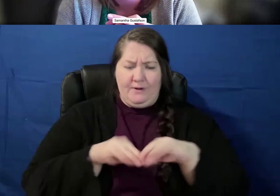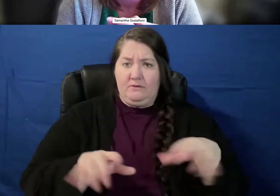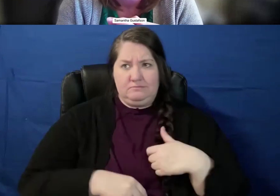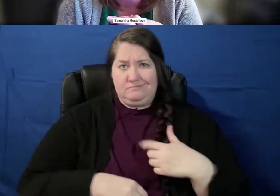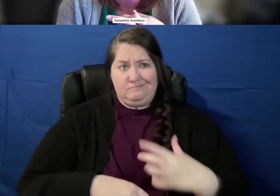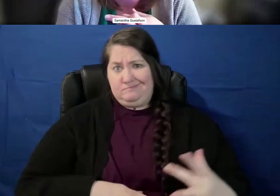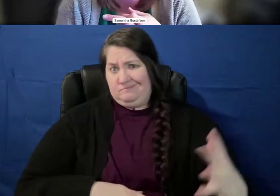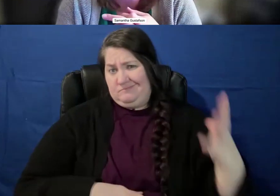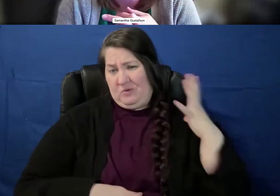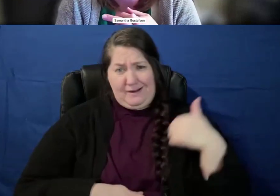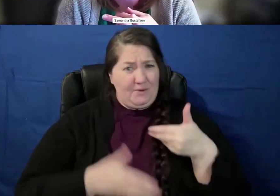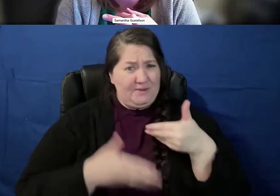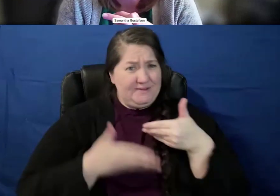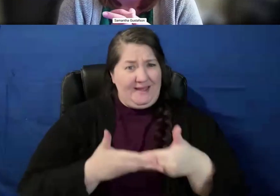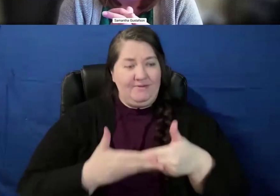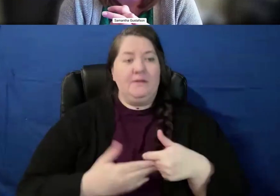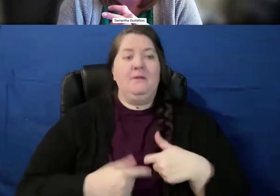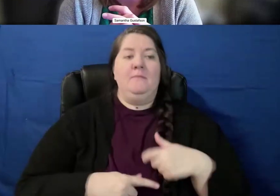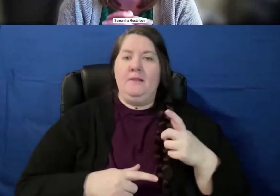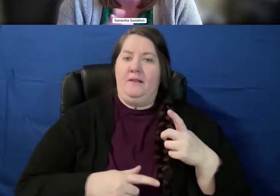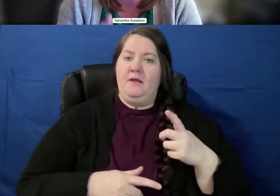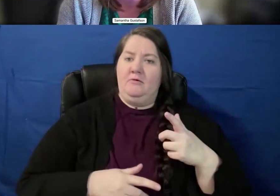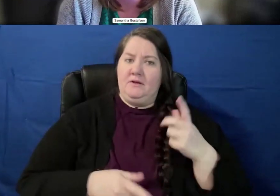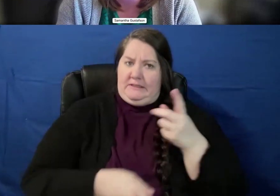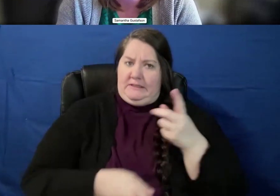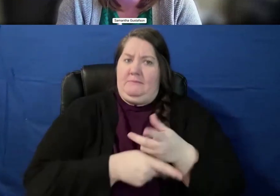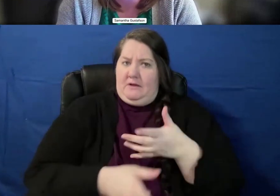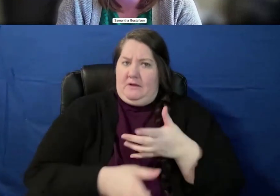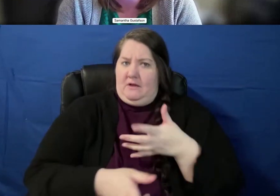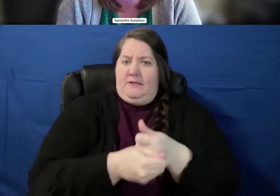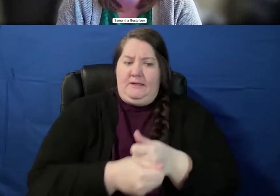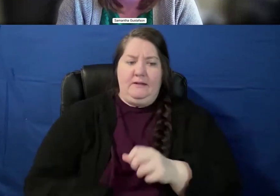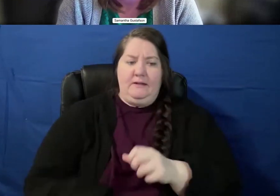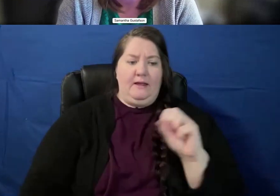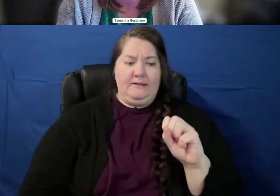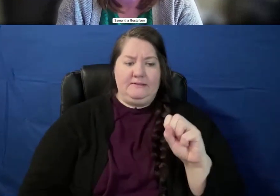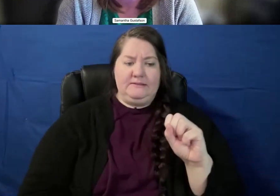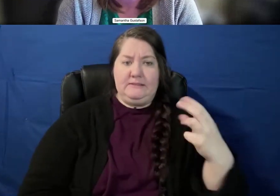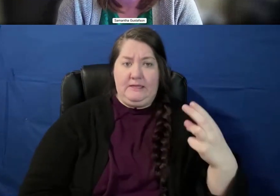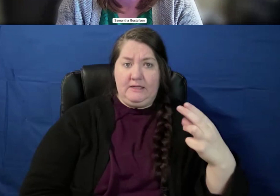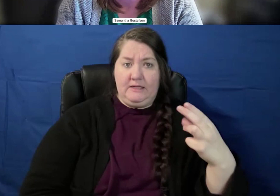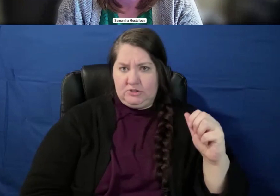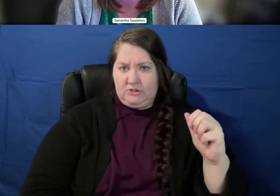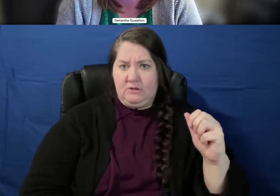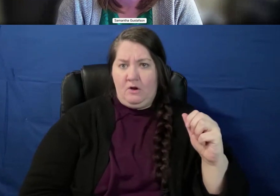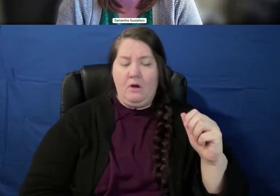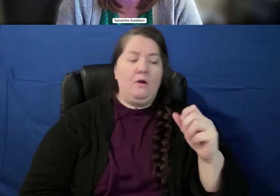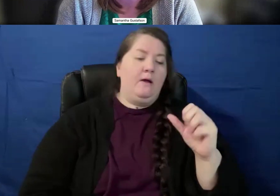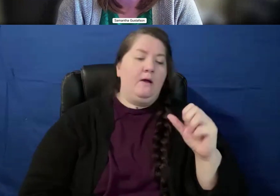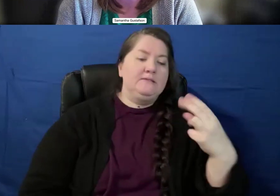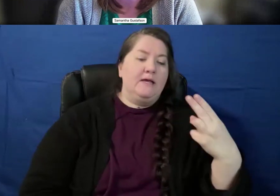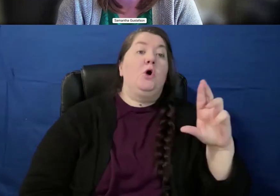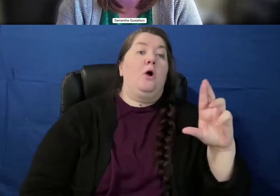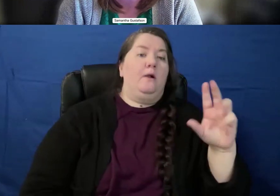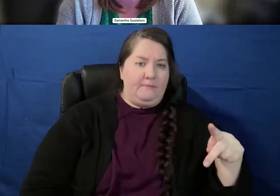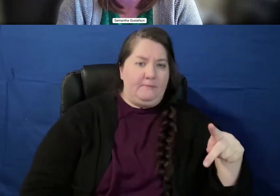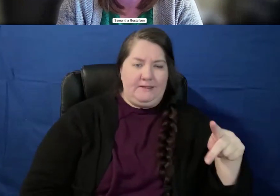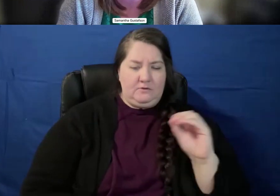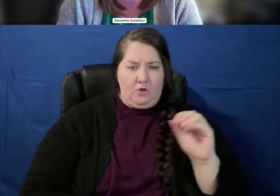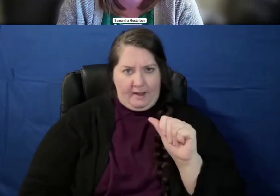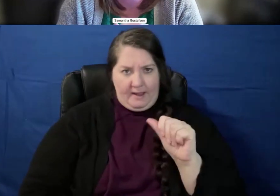baby, but they've been updating it. So SHRP, and it allows you